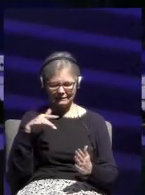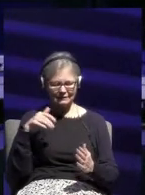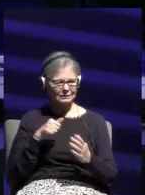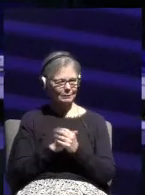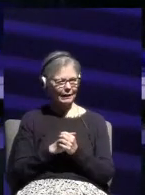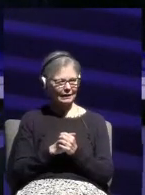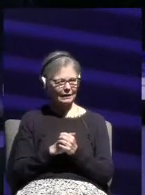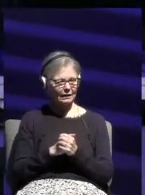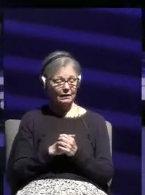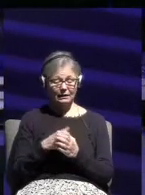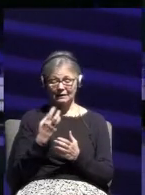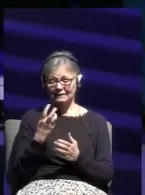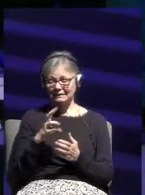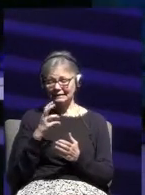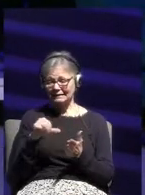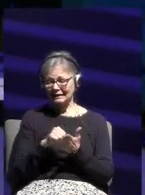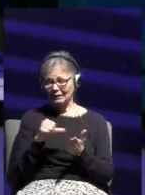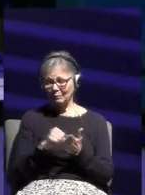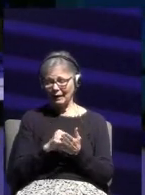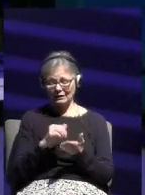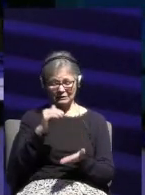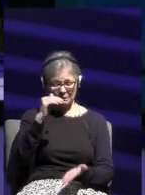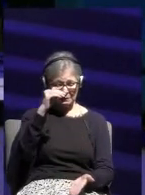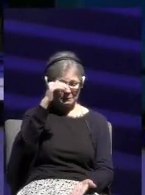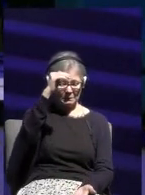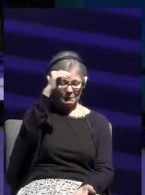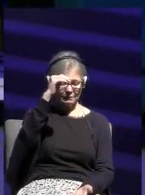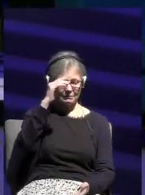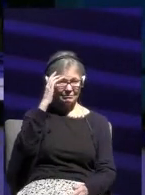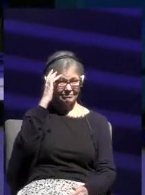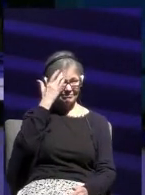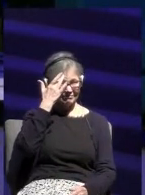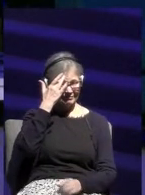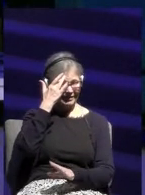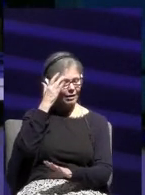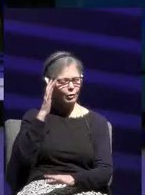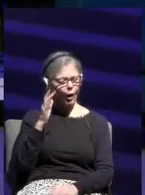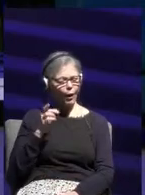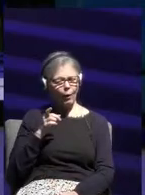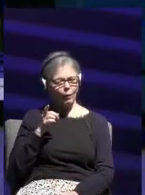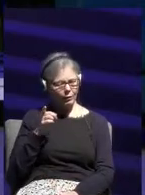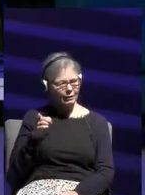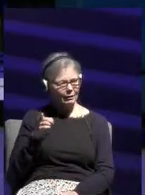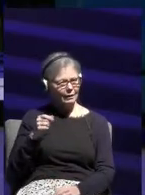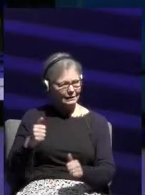day. Don't get irritated with him. He's pursuing you.